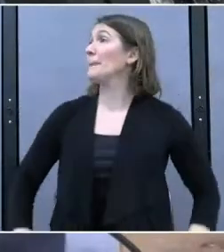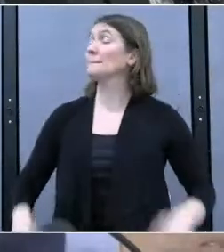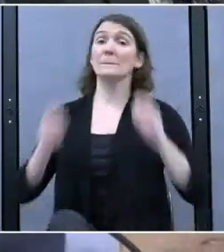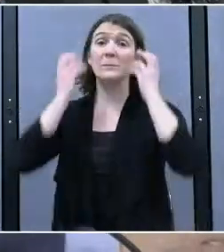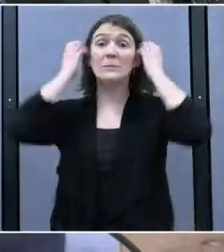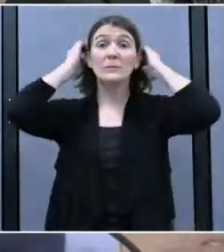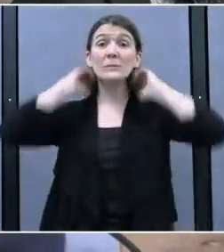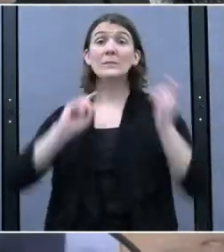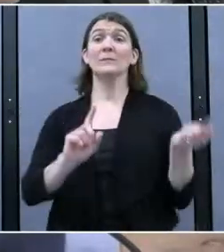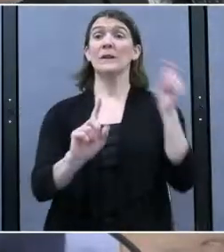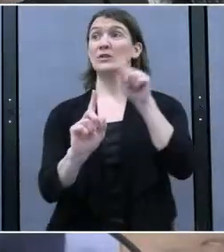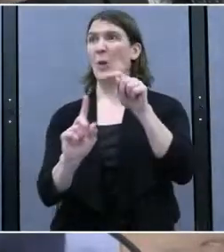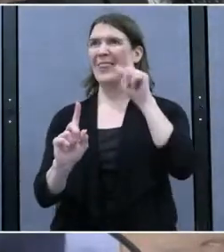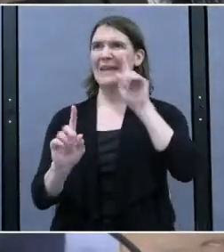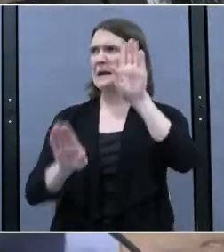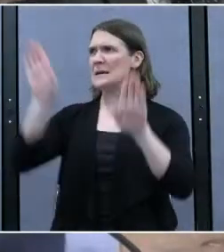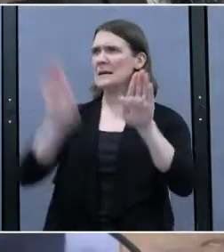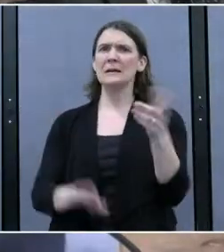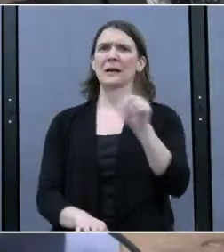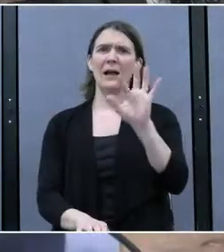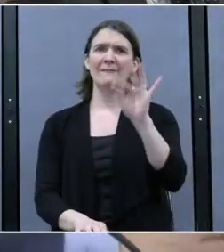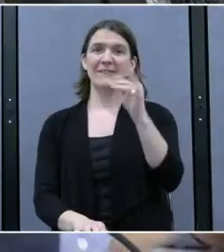I think I said Fisher was next.